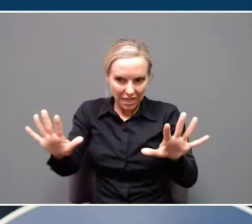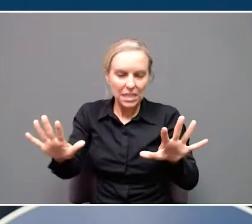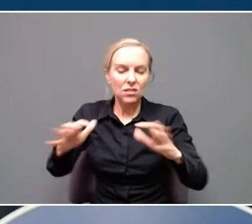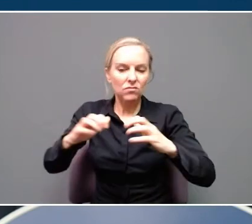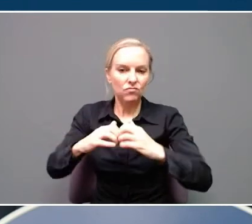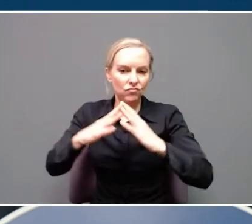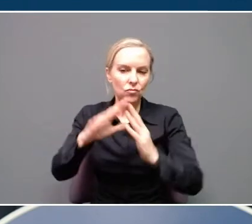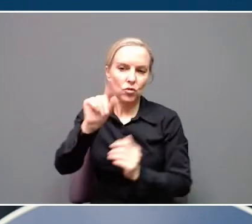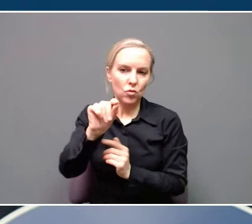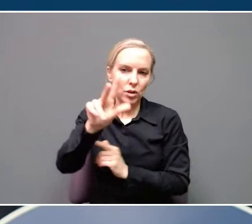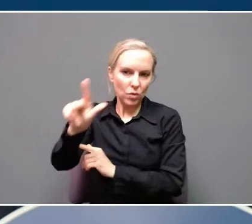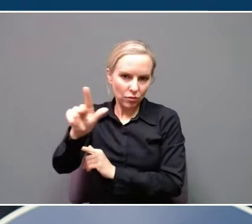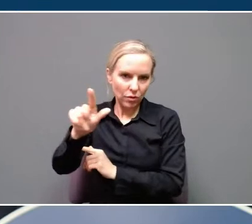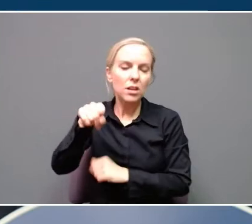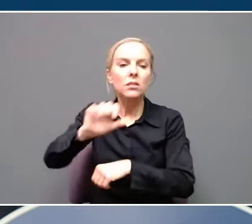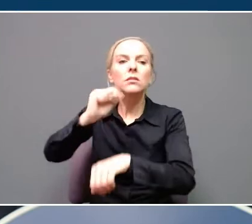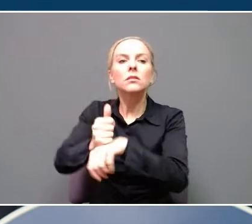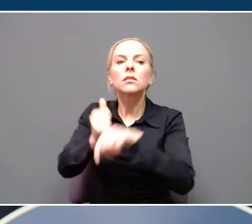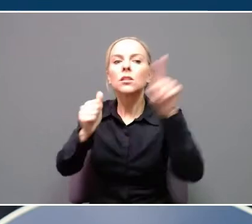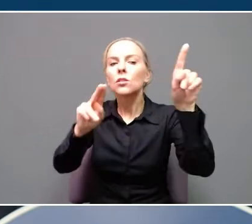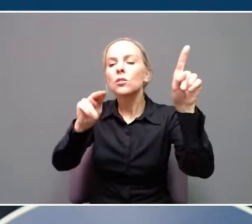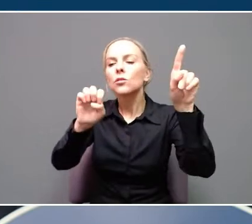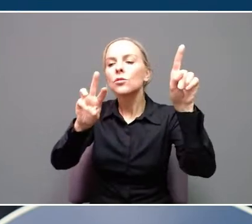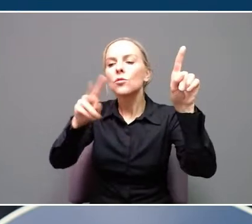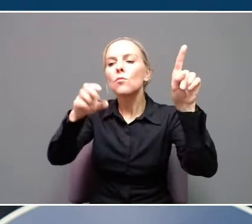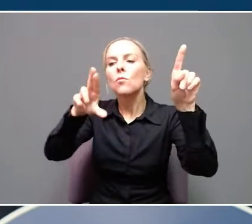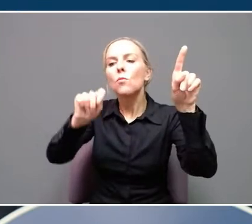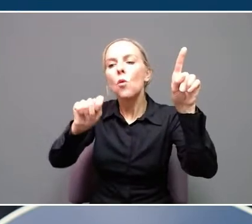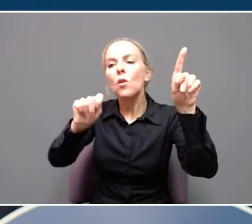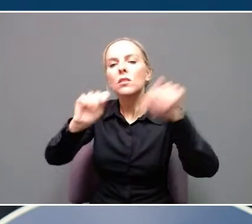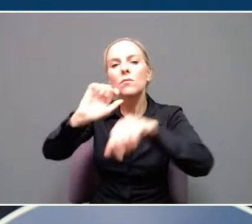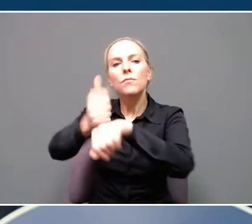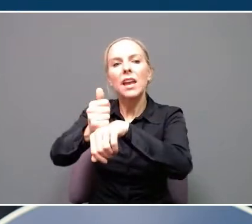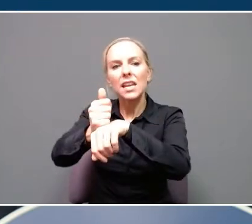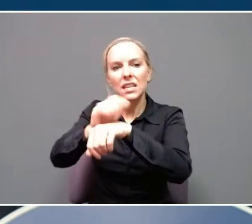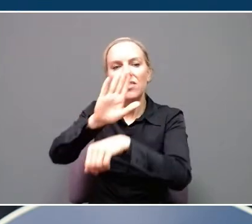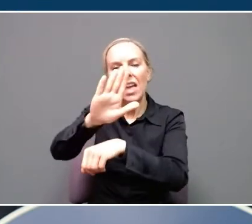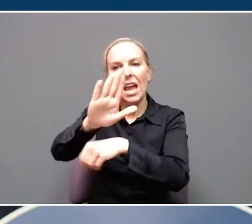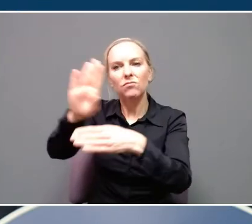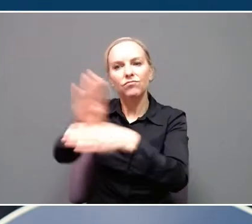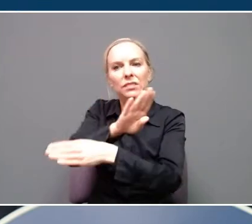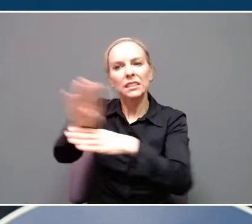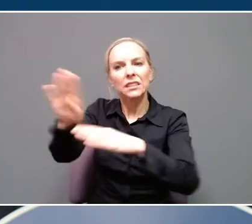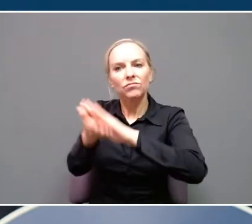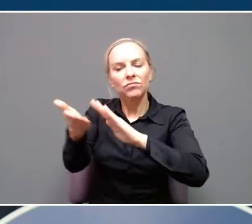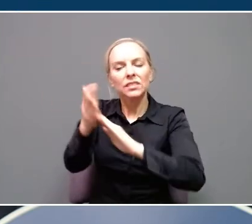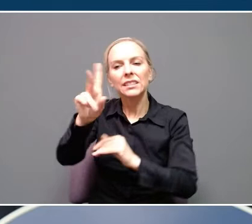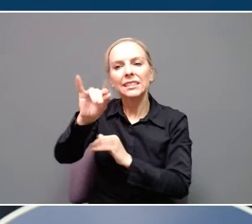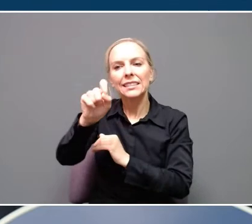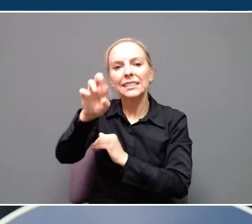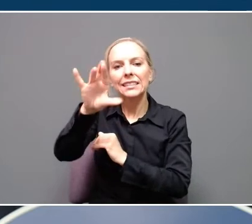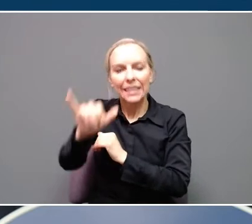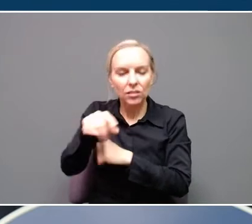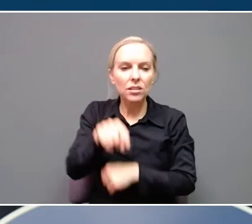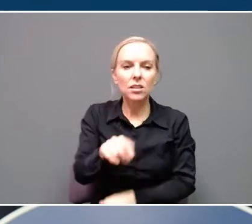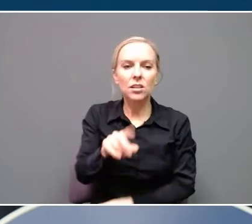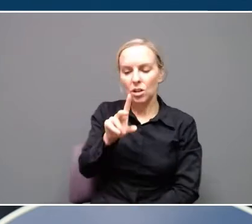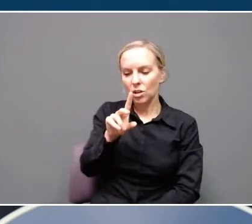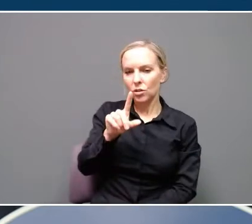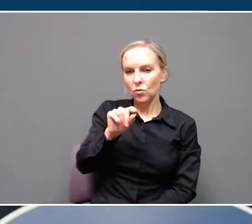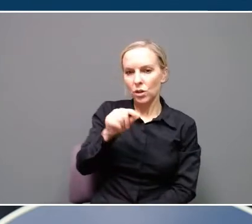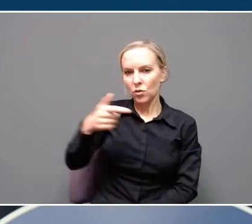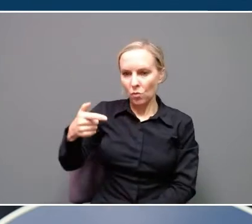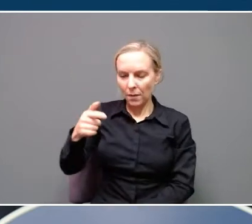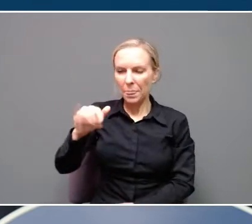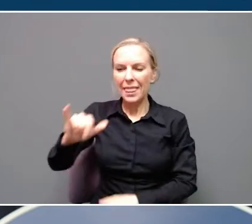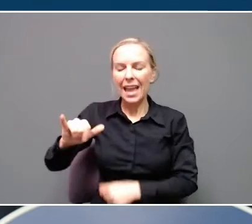at the Newport-based distillery, which is a really neat building and operation, which in 2021 added 3 new fermenters and increased production